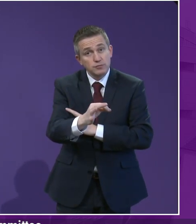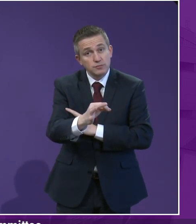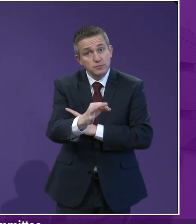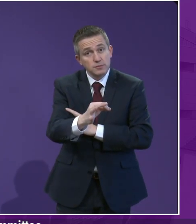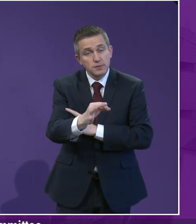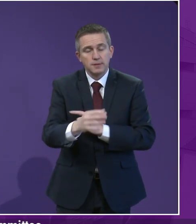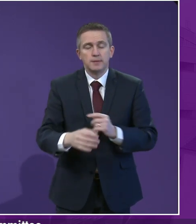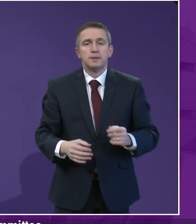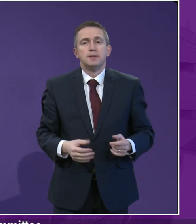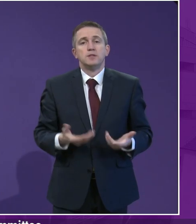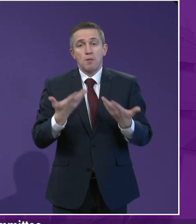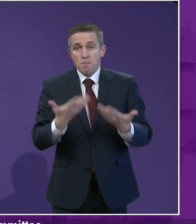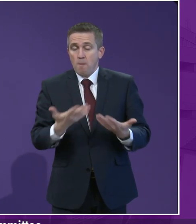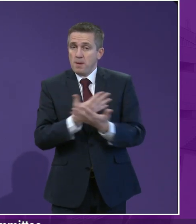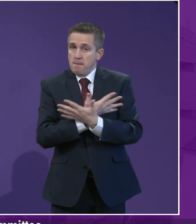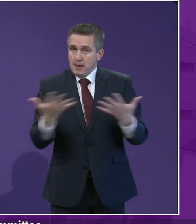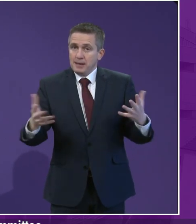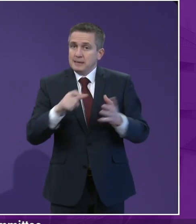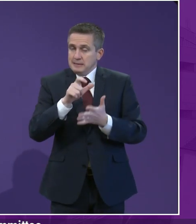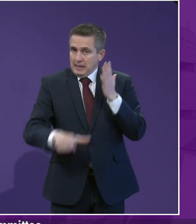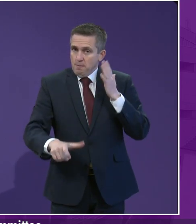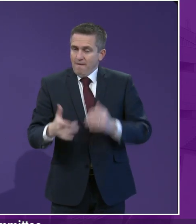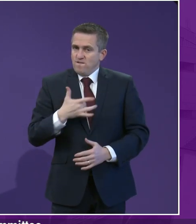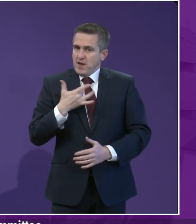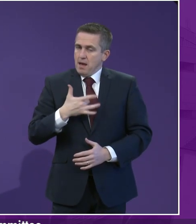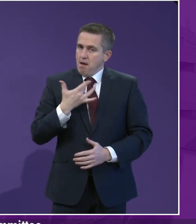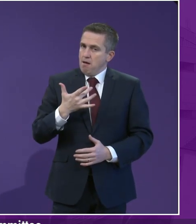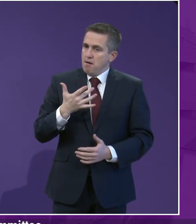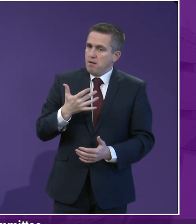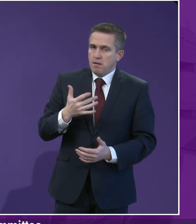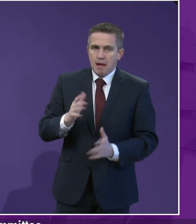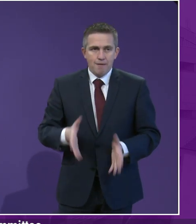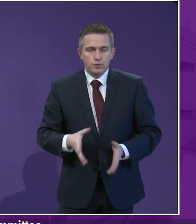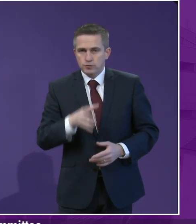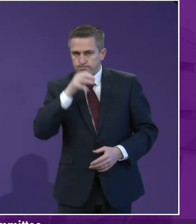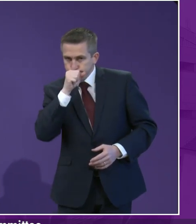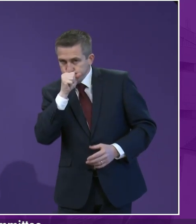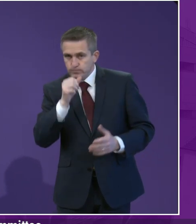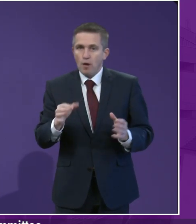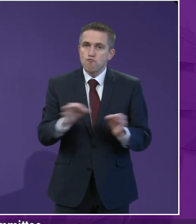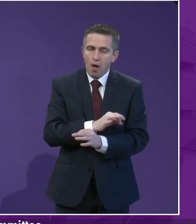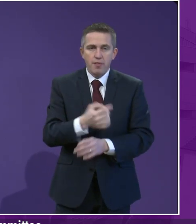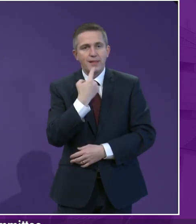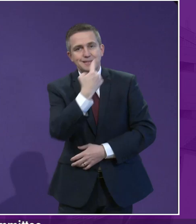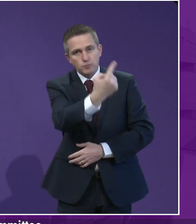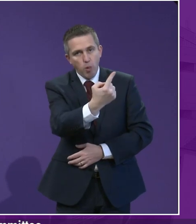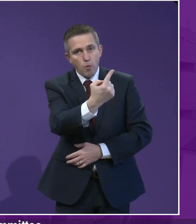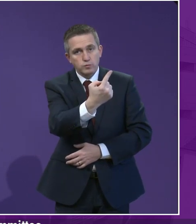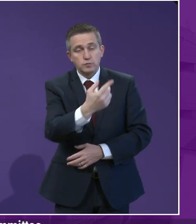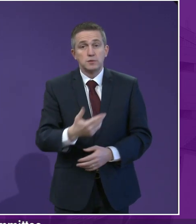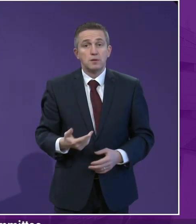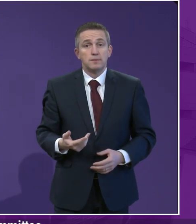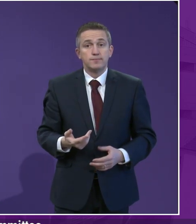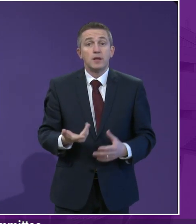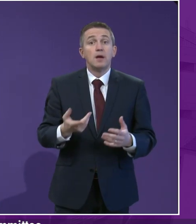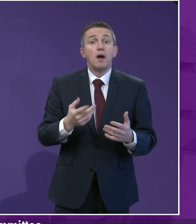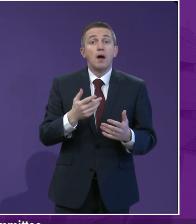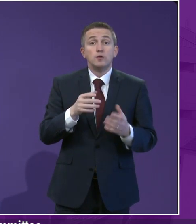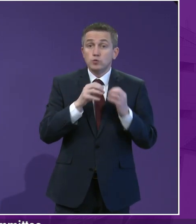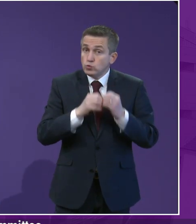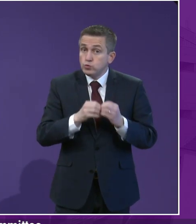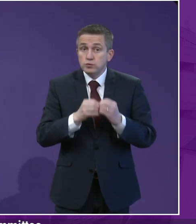as Lauren says, why there are so many gaps. There will be other students who will be less so, because there is so much perceived fear about disclosure